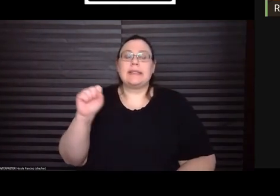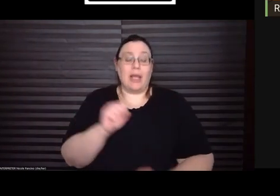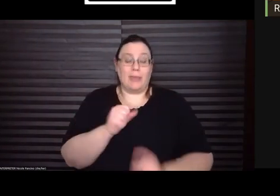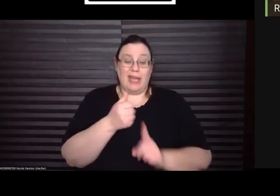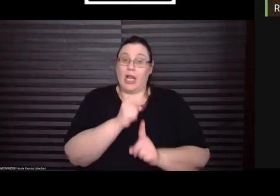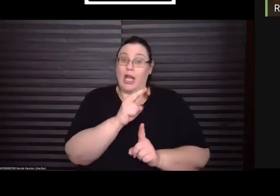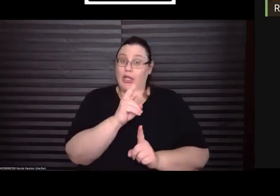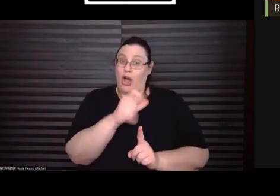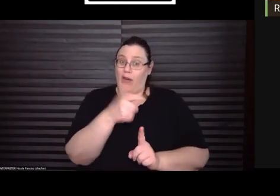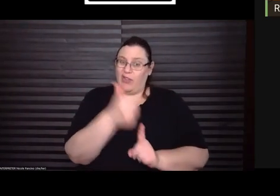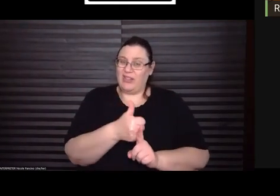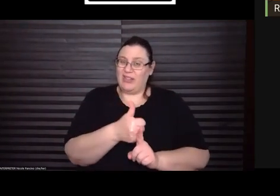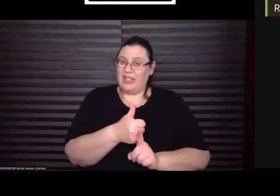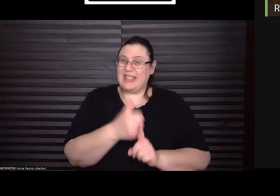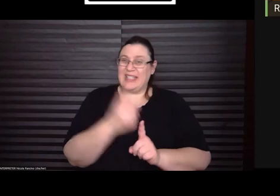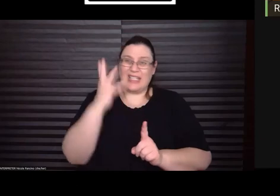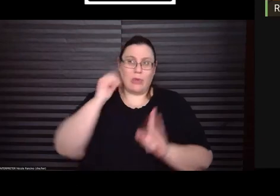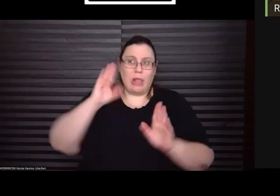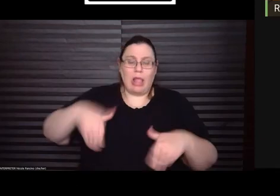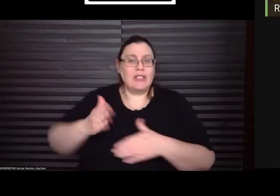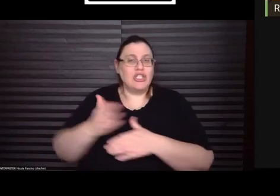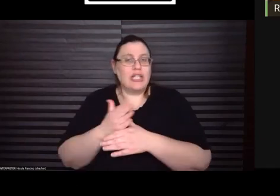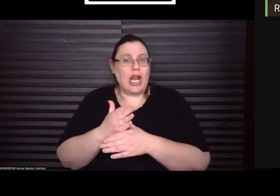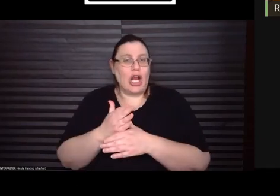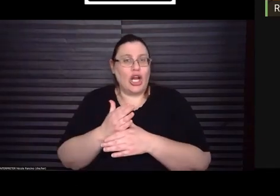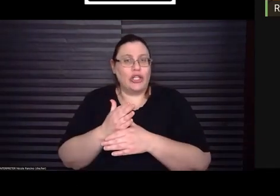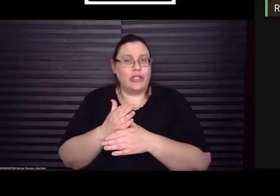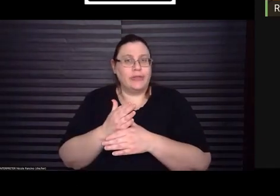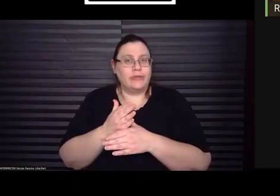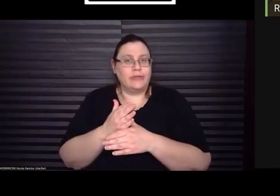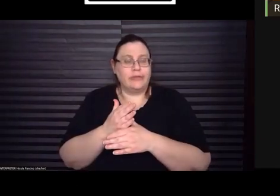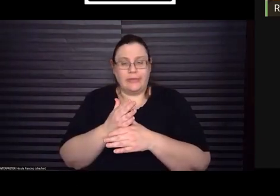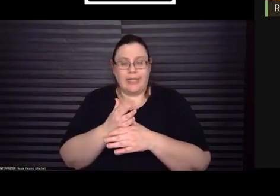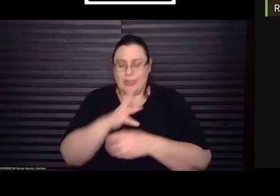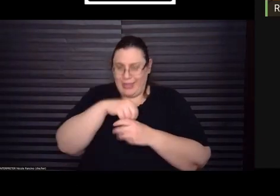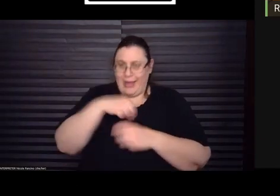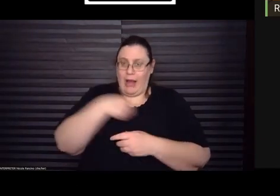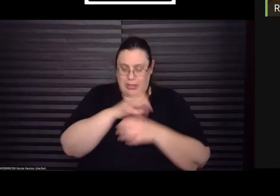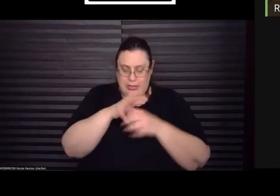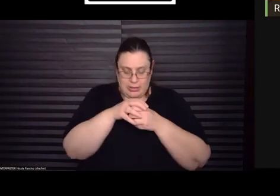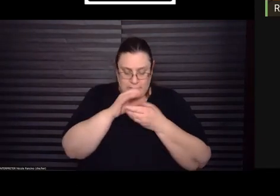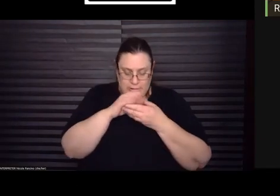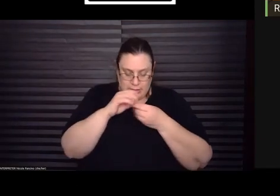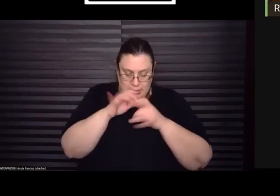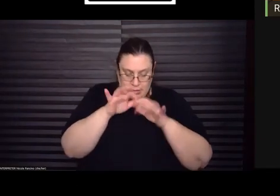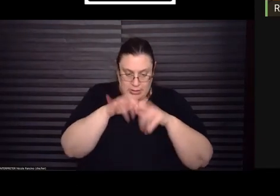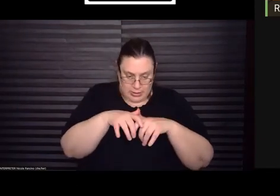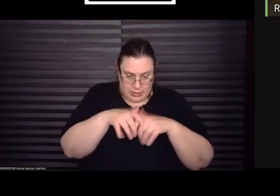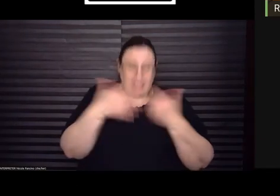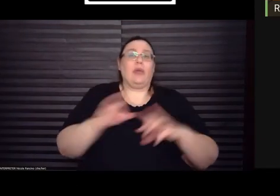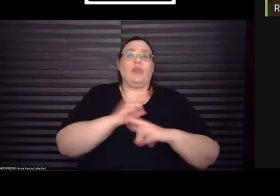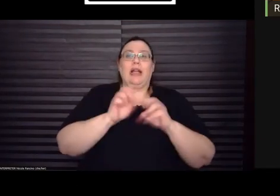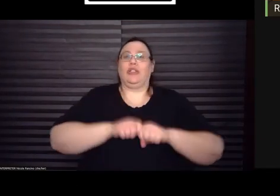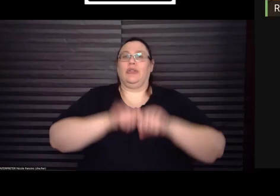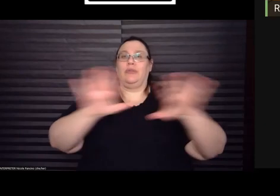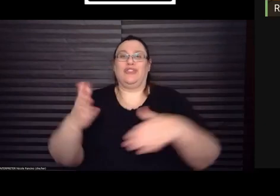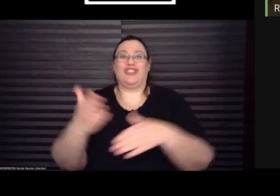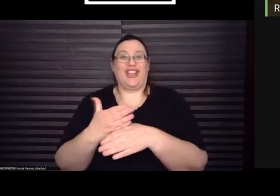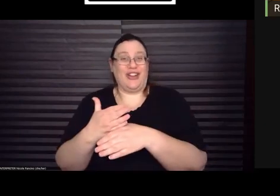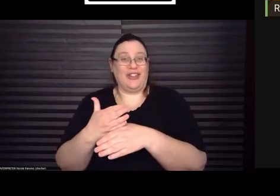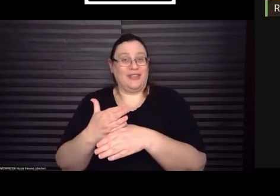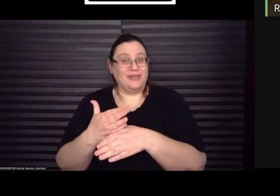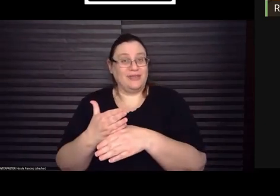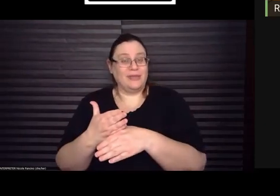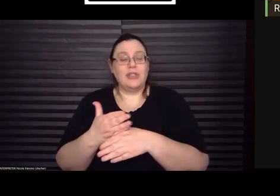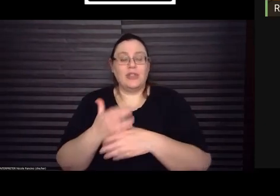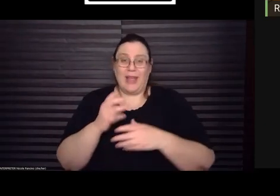A novel is an unshared experience, right? It exists entirely within us until we choose to share it, right? And